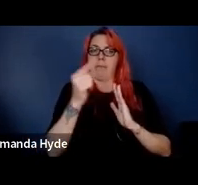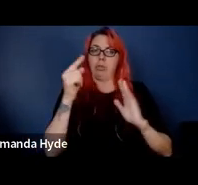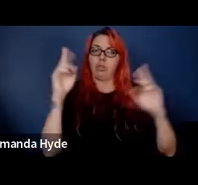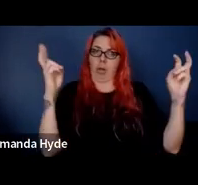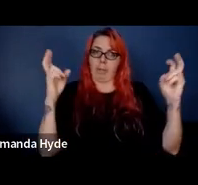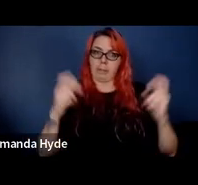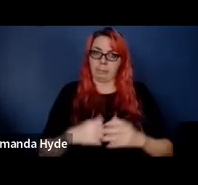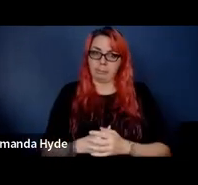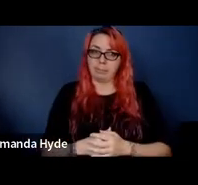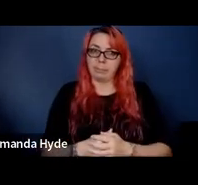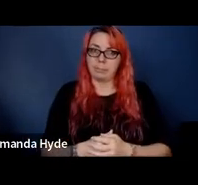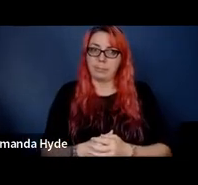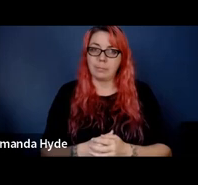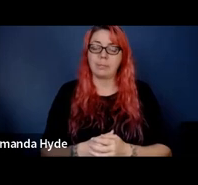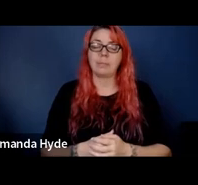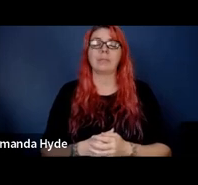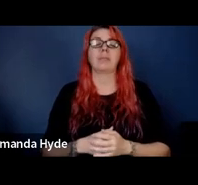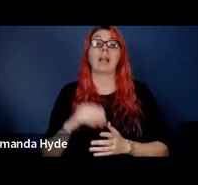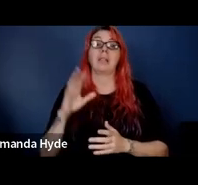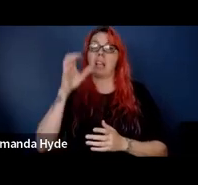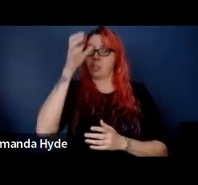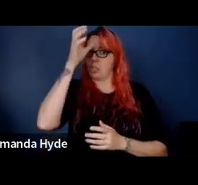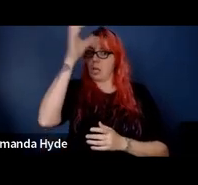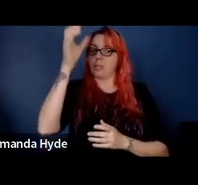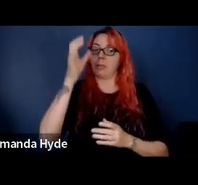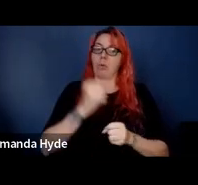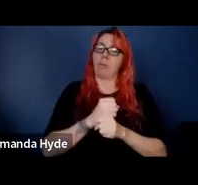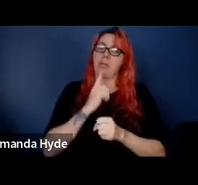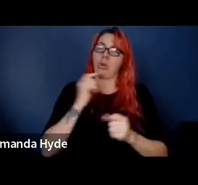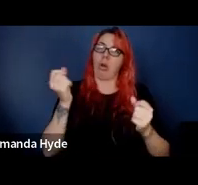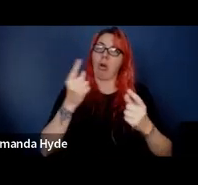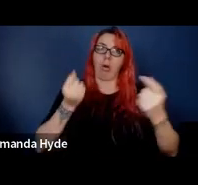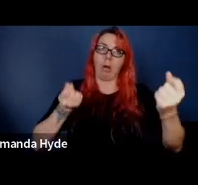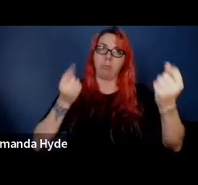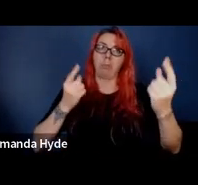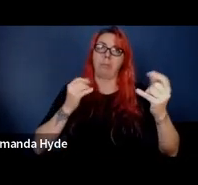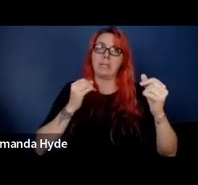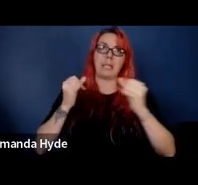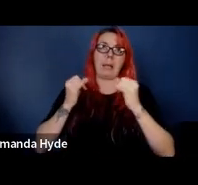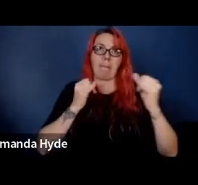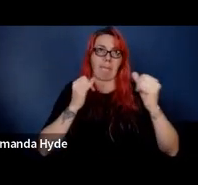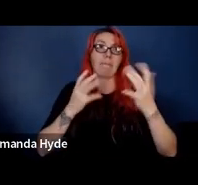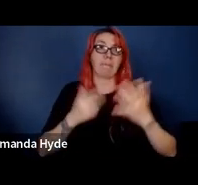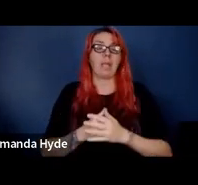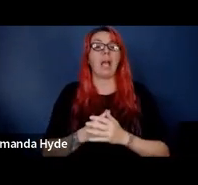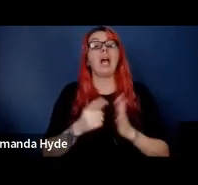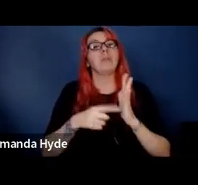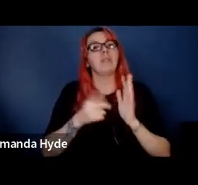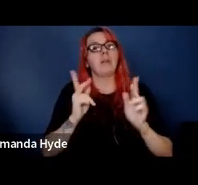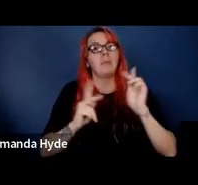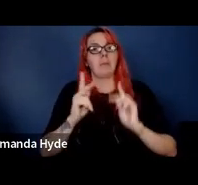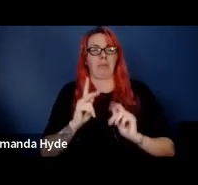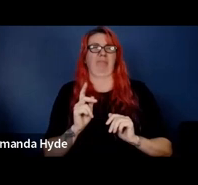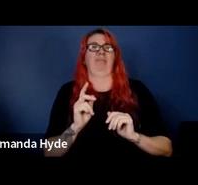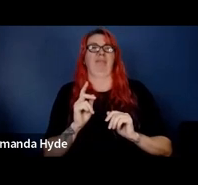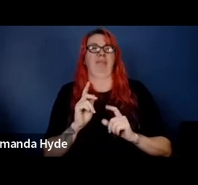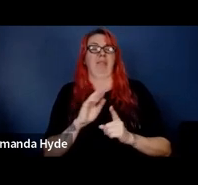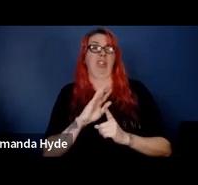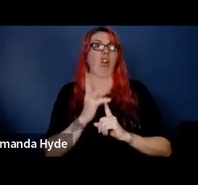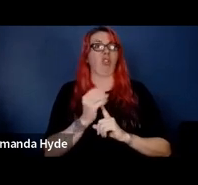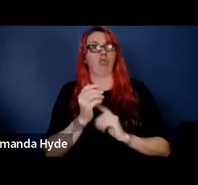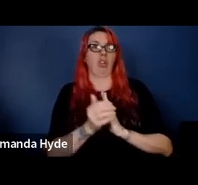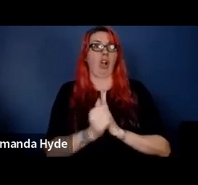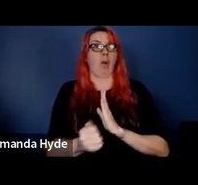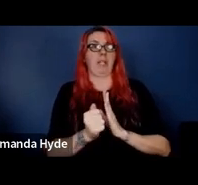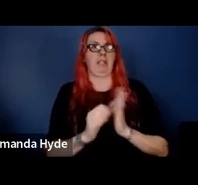really link that to this notion of what they call cultural competency. And some of you, I know when you hear that term, you can bristle a little bit because sometimes it's this idea that somehow you can